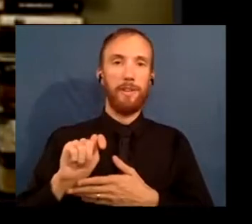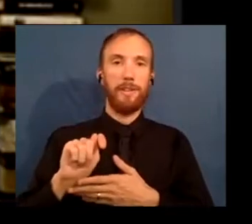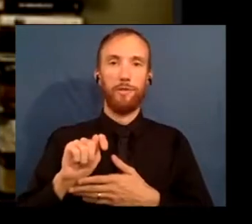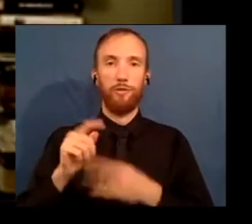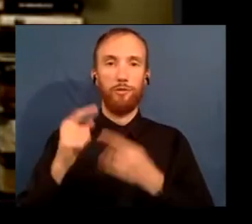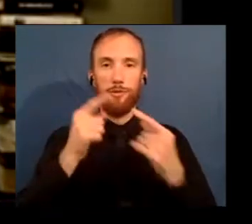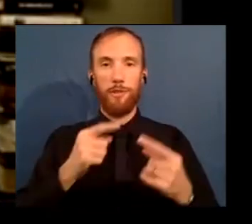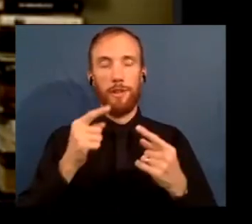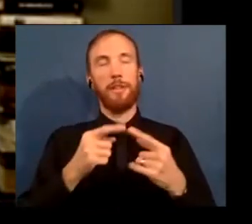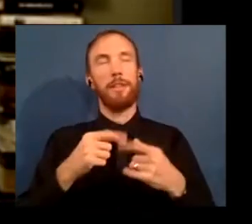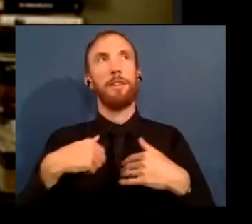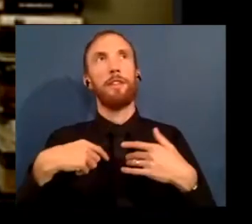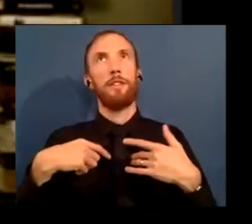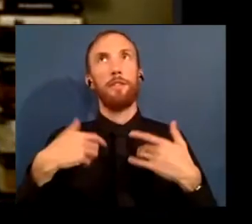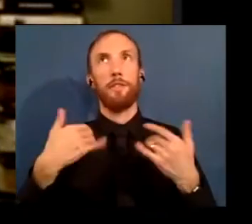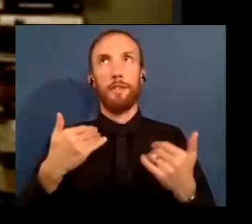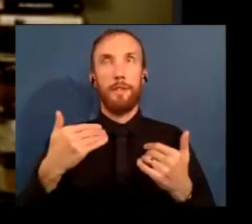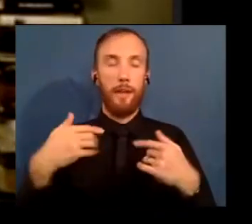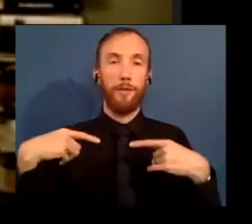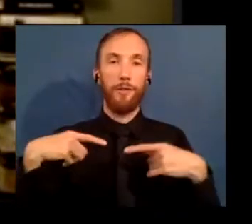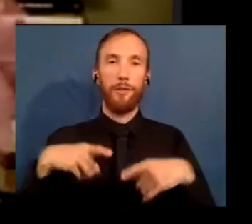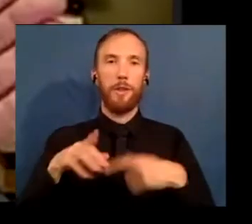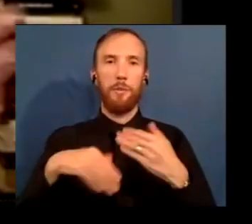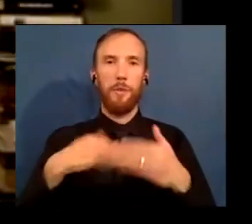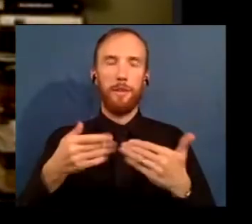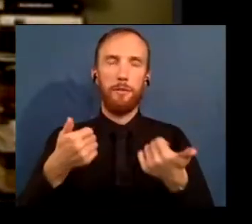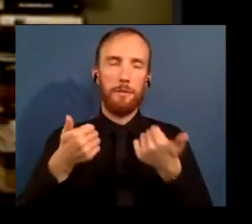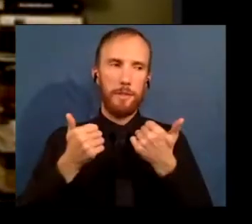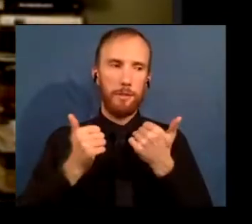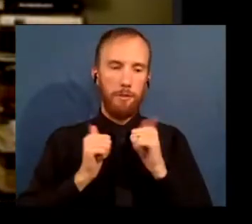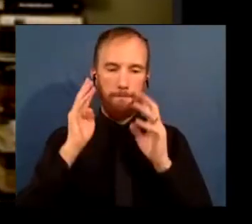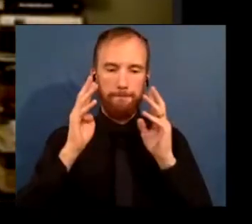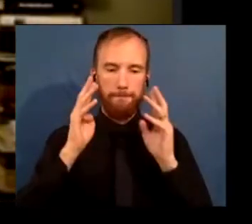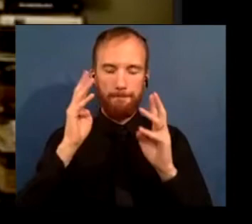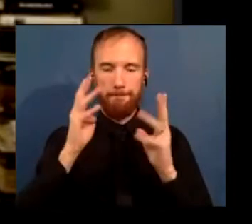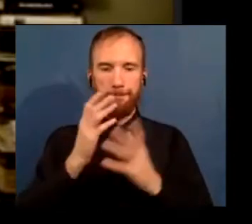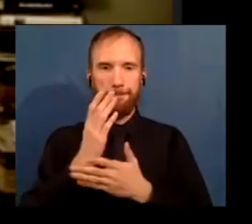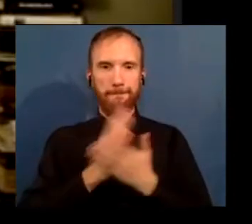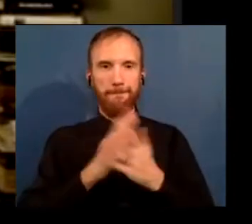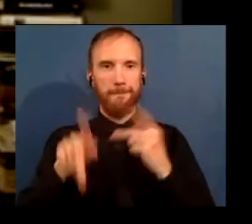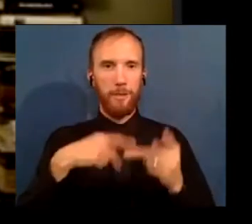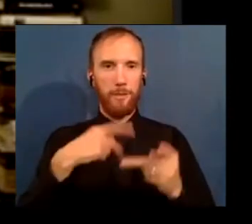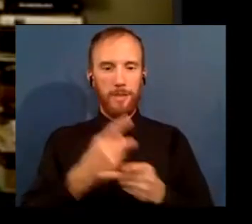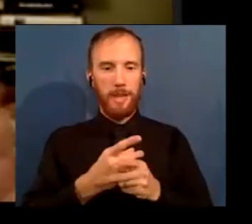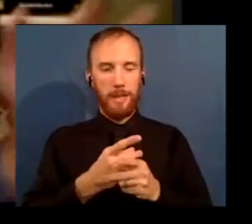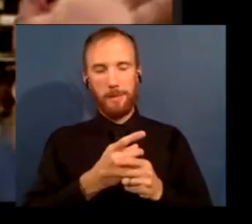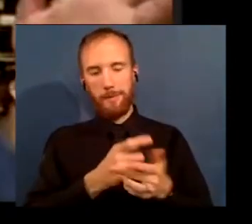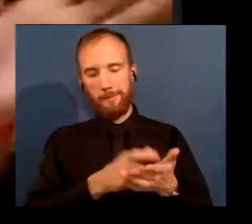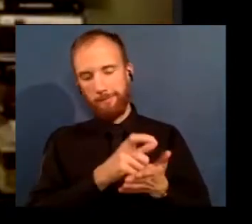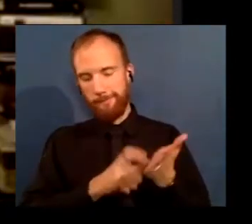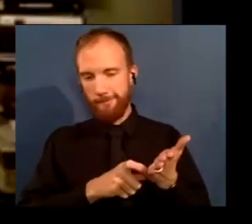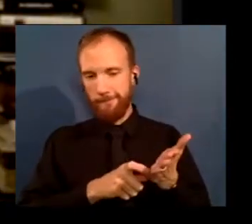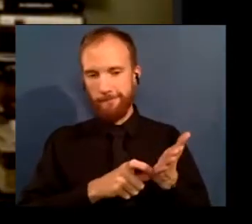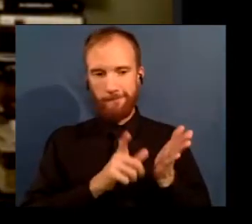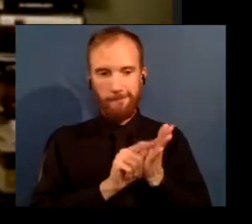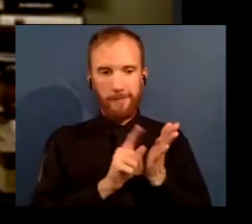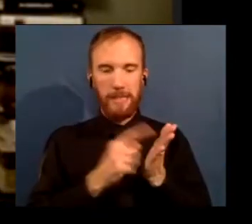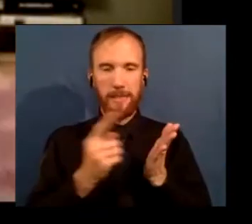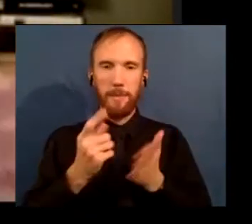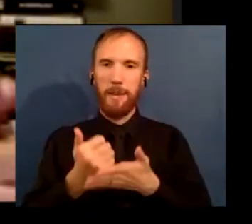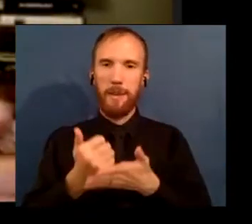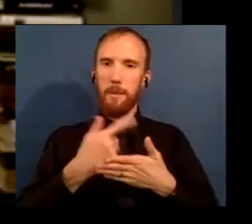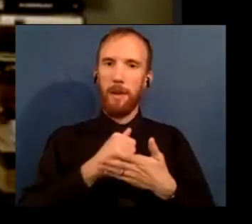craft some kind of text that helps freeze our thinking in this moment. You know, it's a summary text